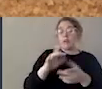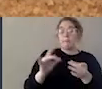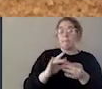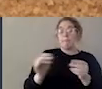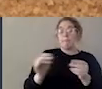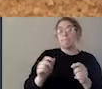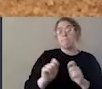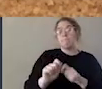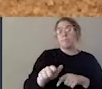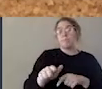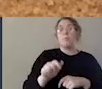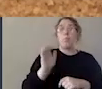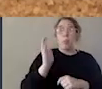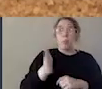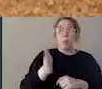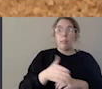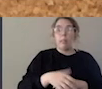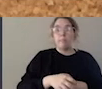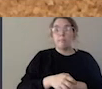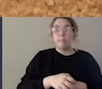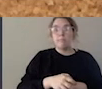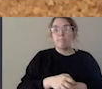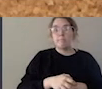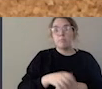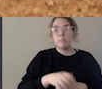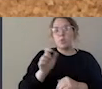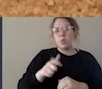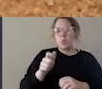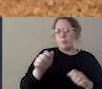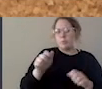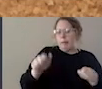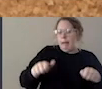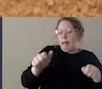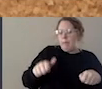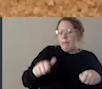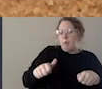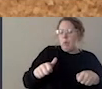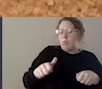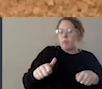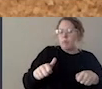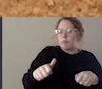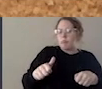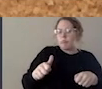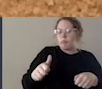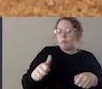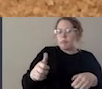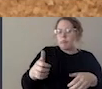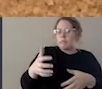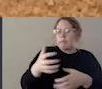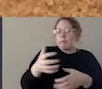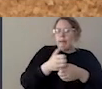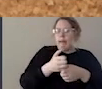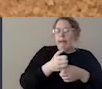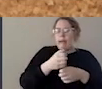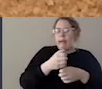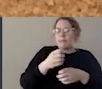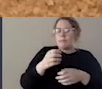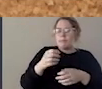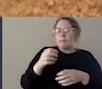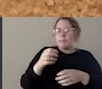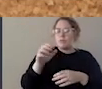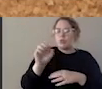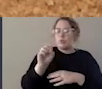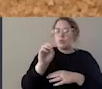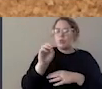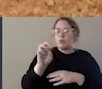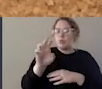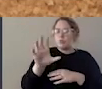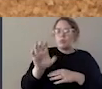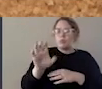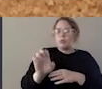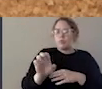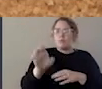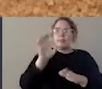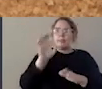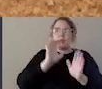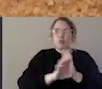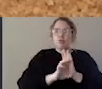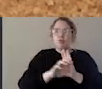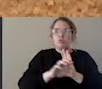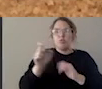Yeah, we should be able to get the image source. If it's presentable on a web page, we should be able to get the image source and paste Yep. it in. Yep,